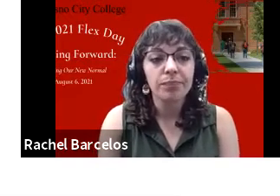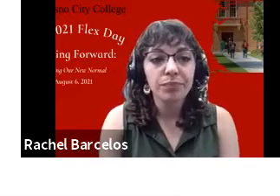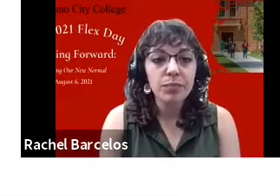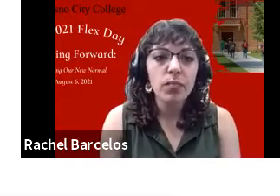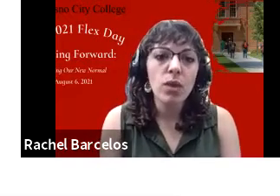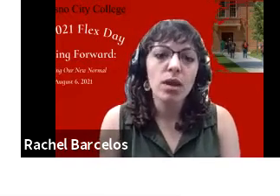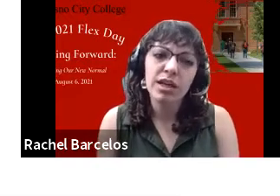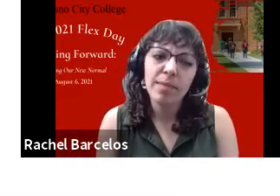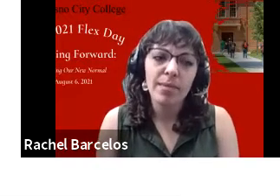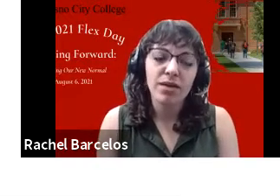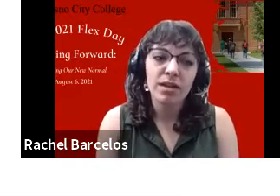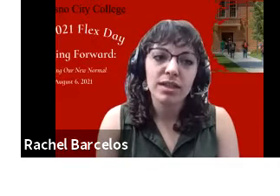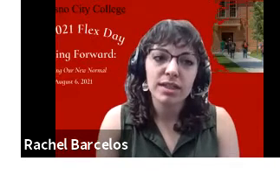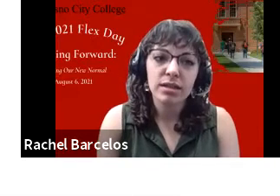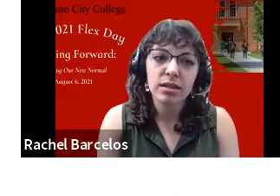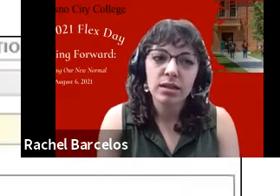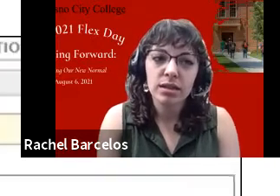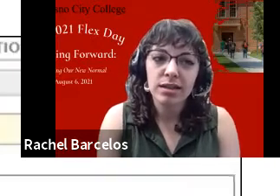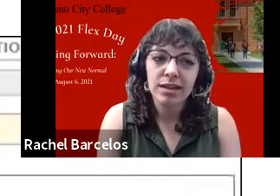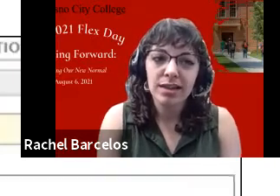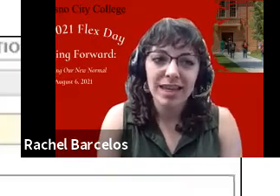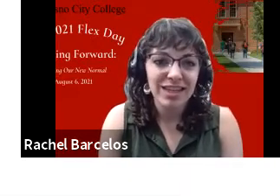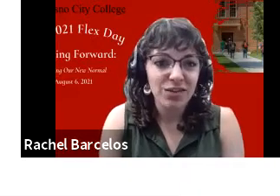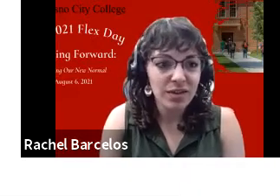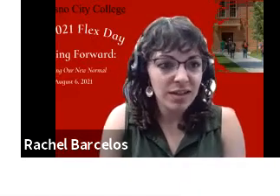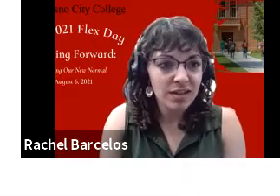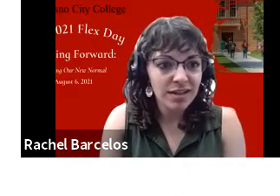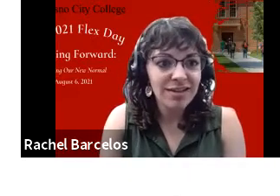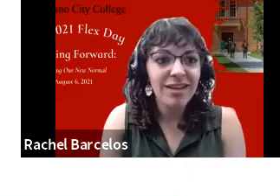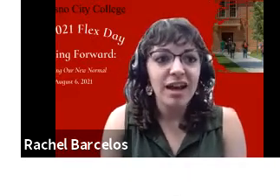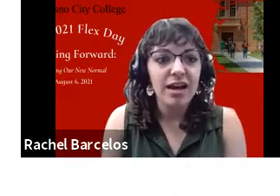Can you pop back one, Alyssa? Thank you.